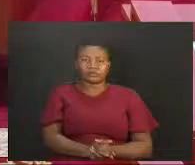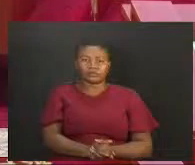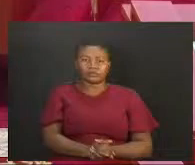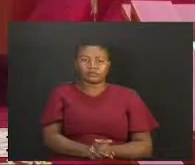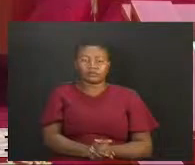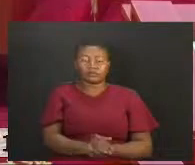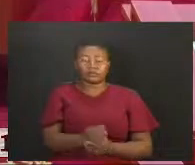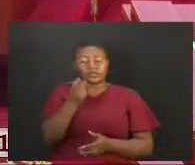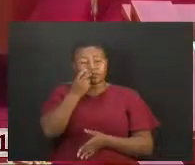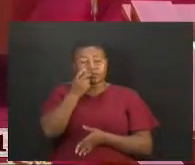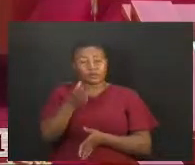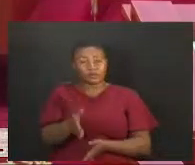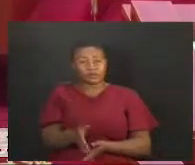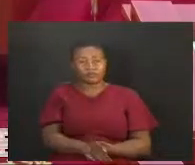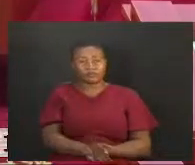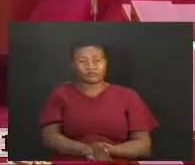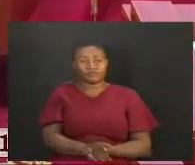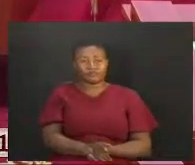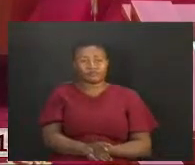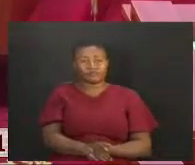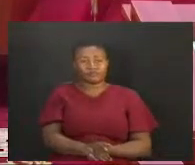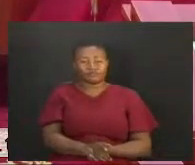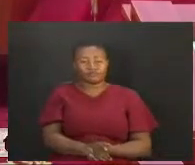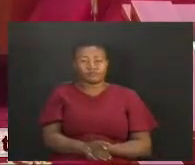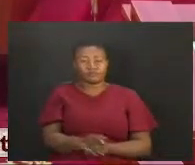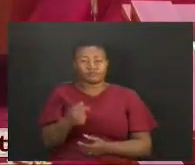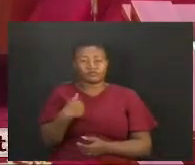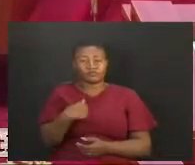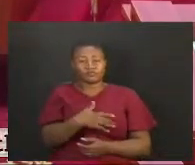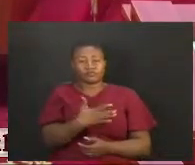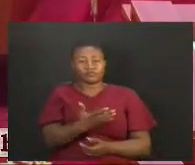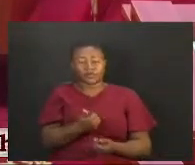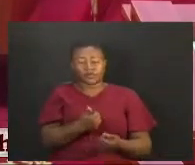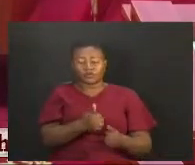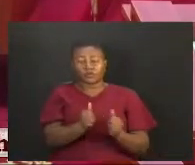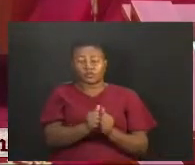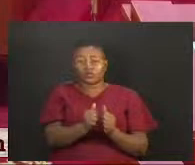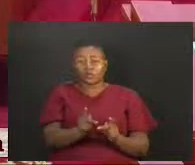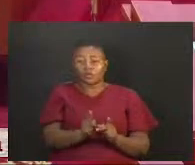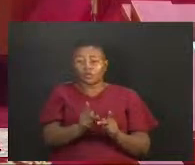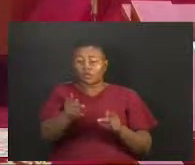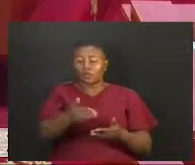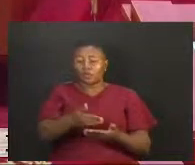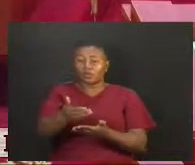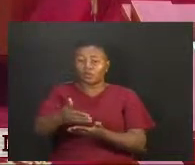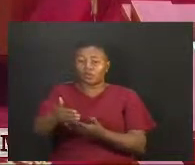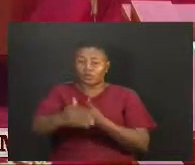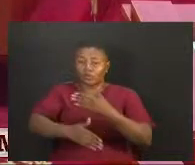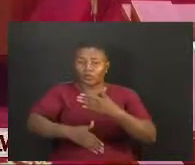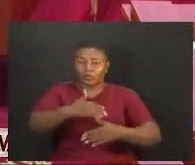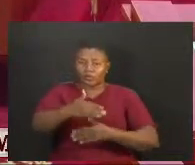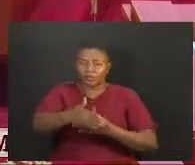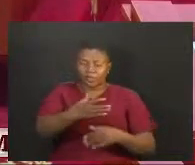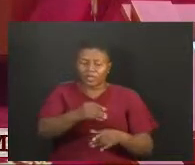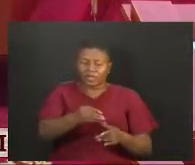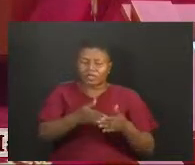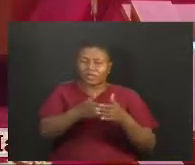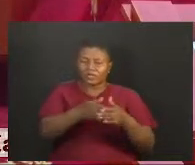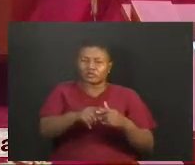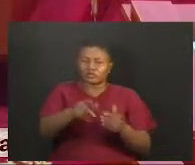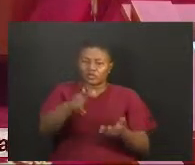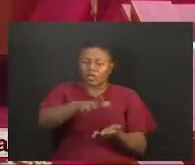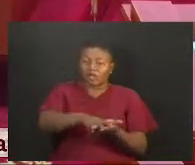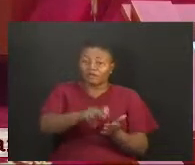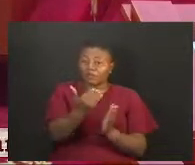Mr. Speaker, we will comply with the public procurement process and link them to approved budget. We will